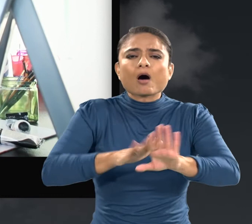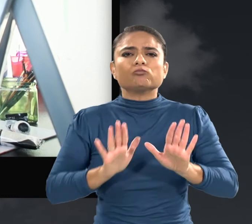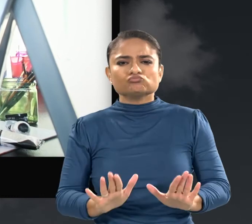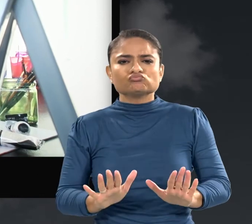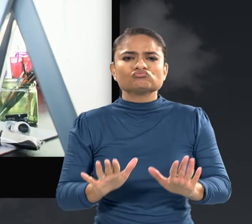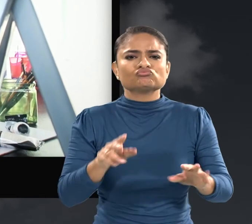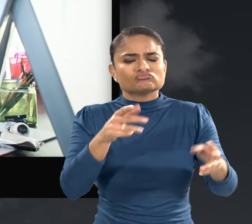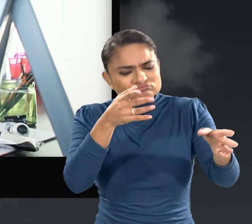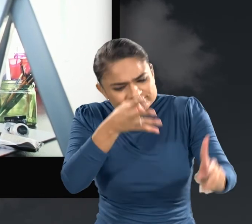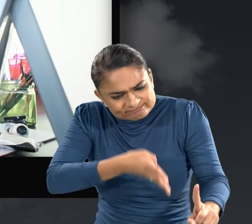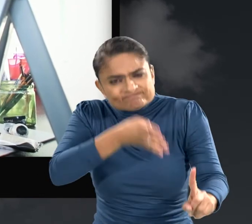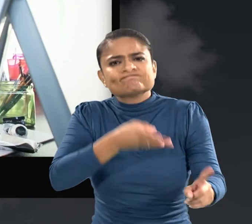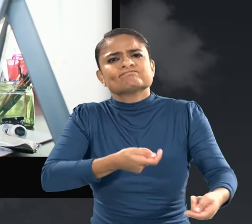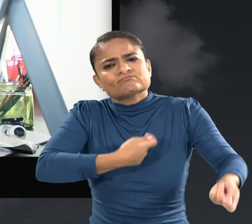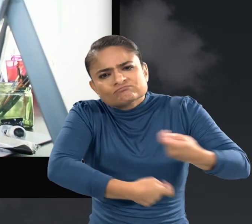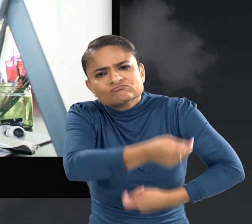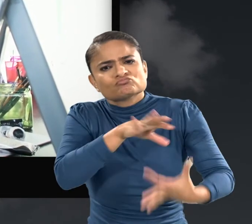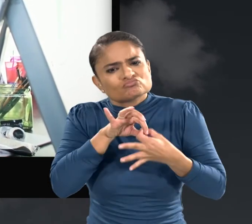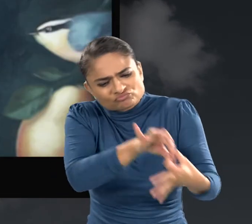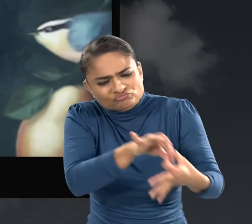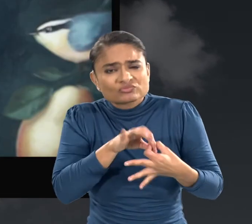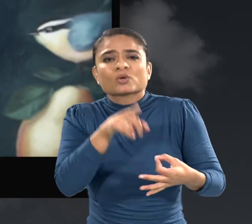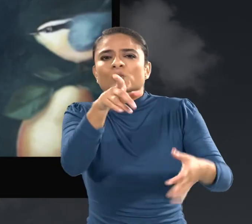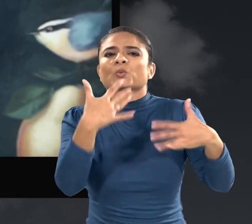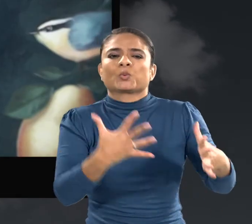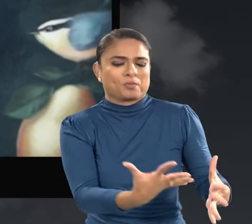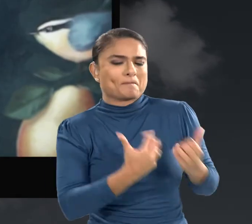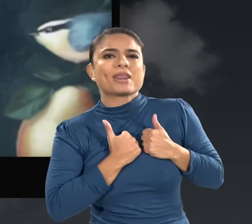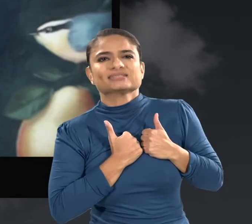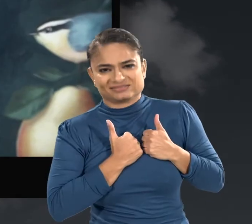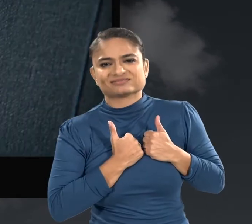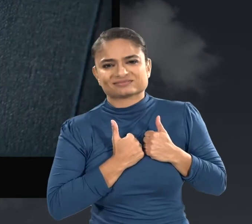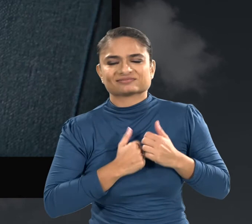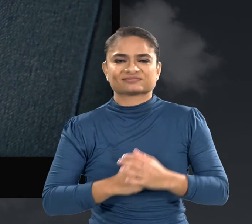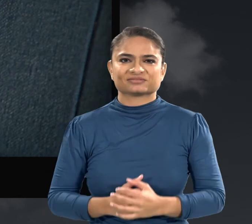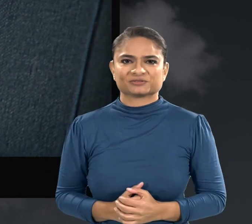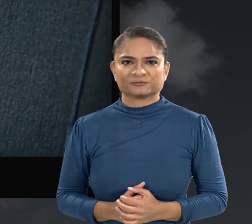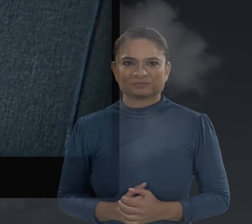just take the time and spend some time with them. You'll really be blessed for it.